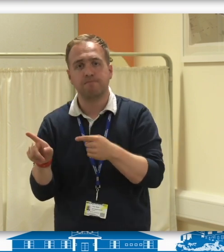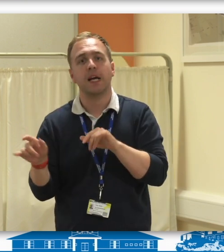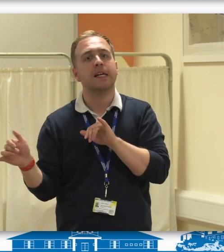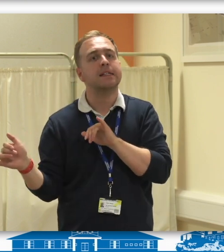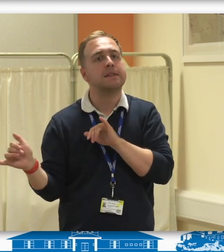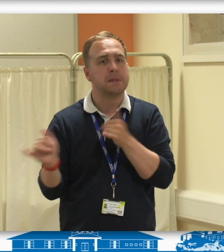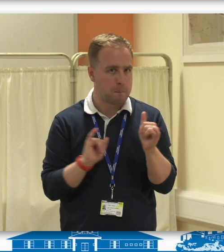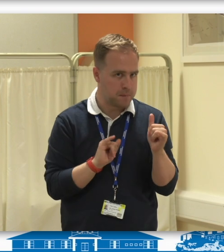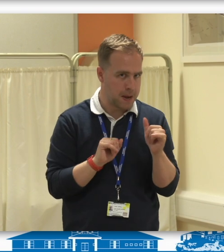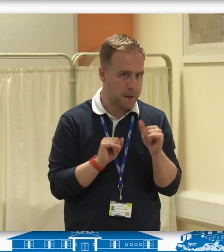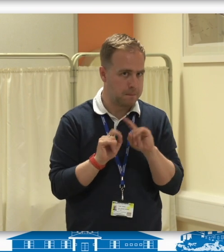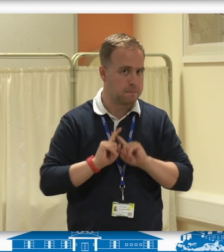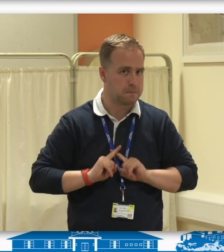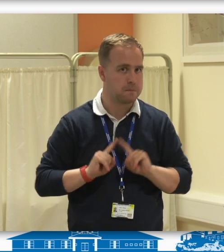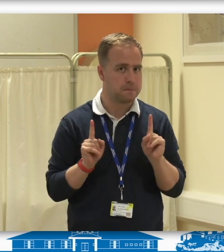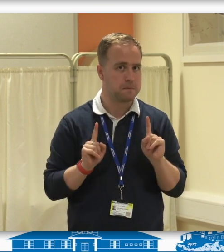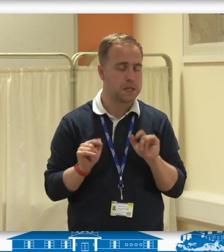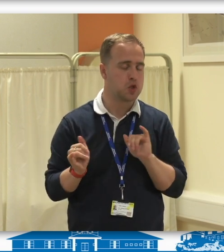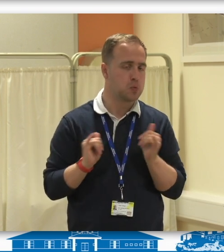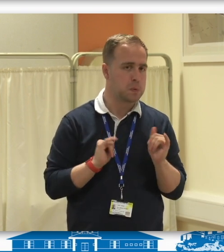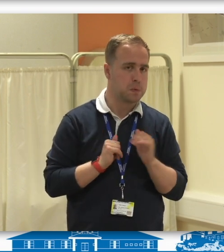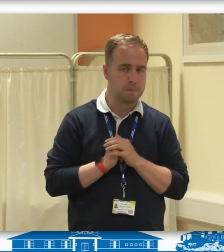Sometimes. And